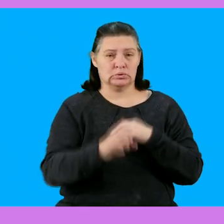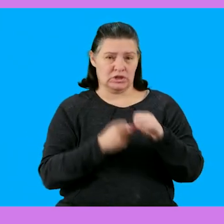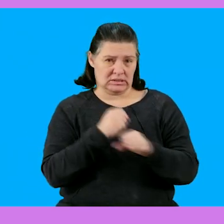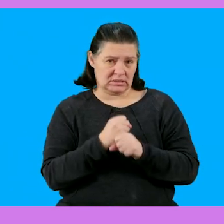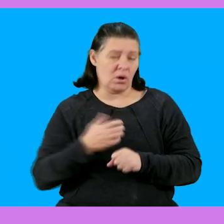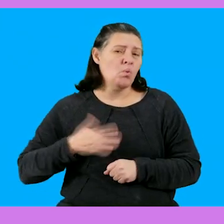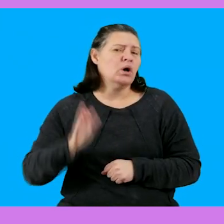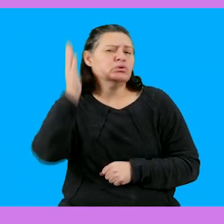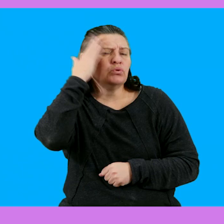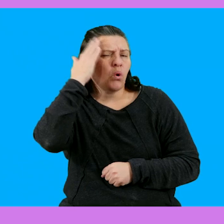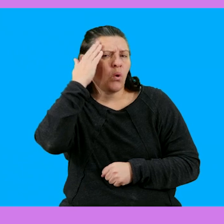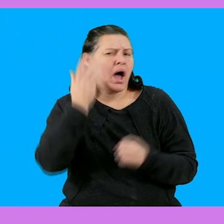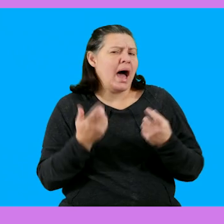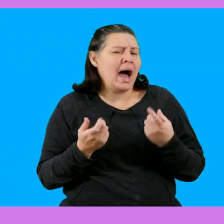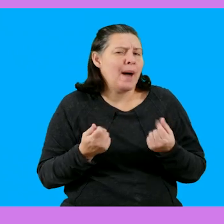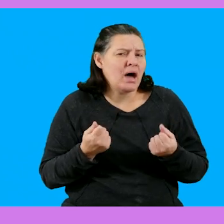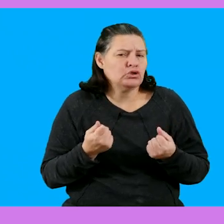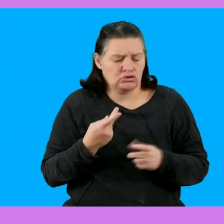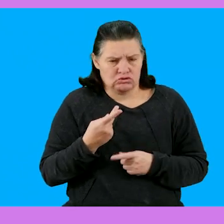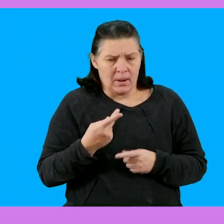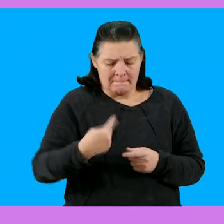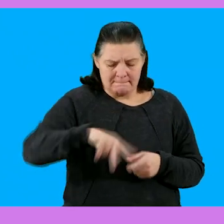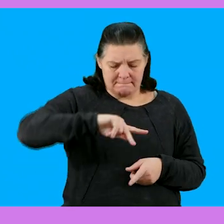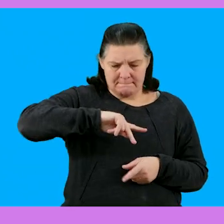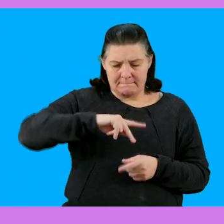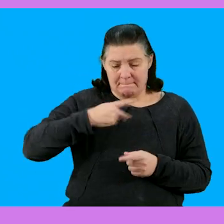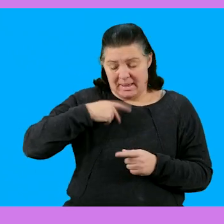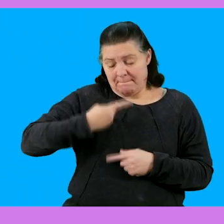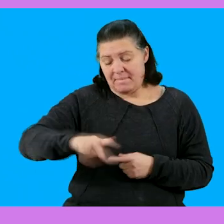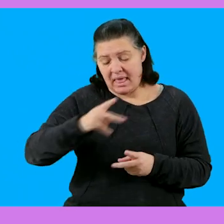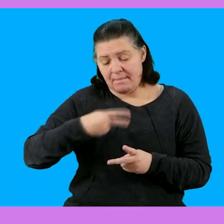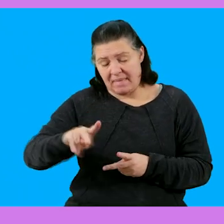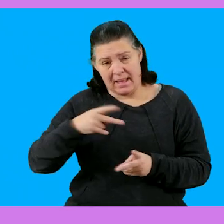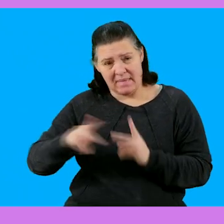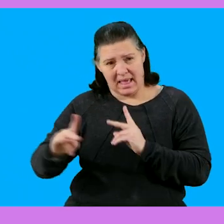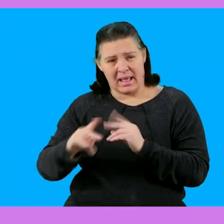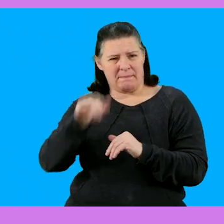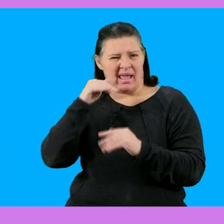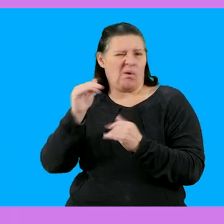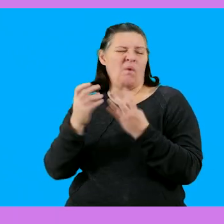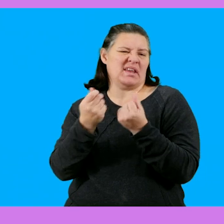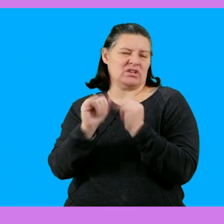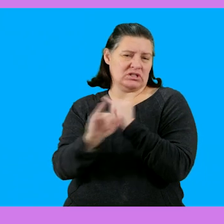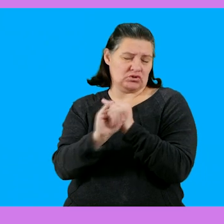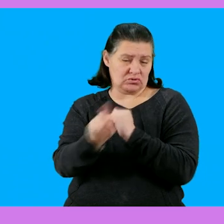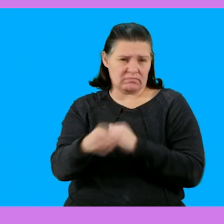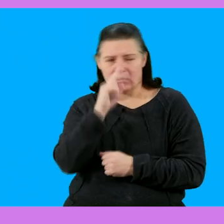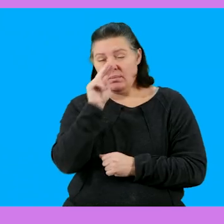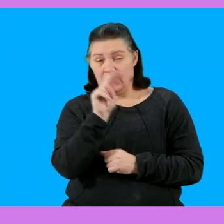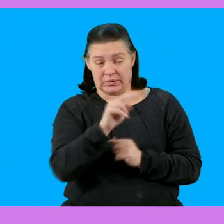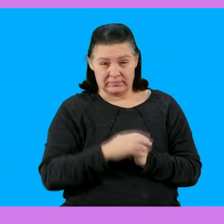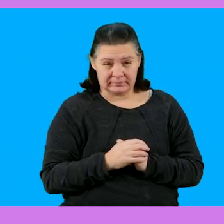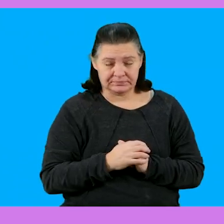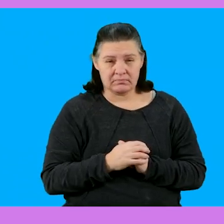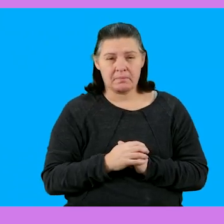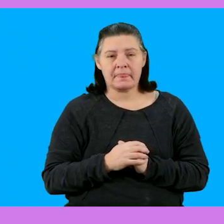years. We would like to know what is the amount due, what is the amount payable back to the financial institution. So therefore, let's look